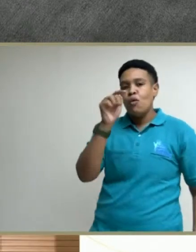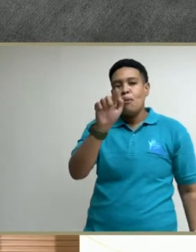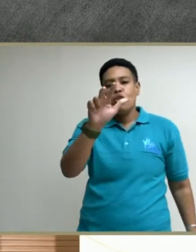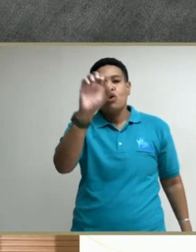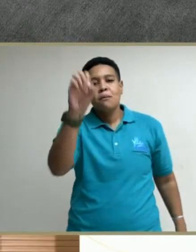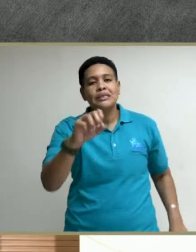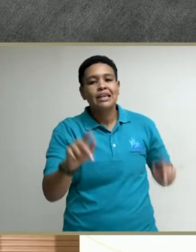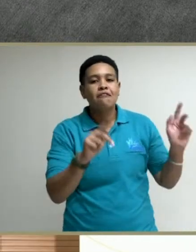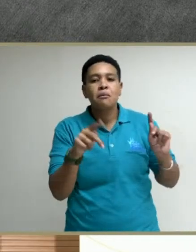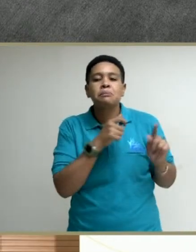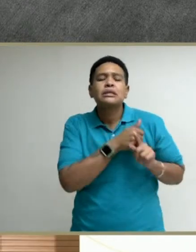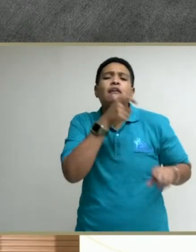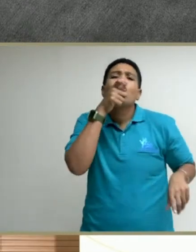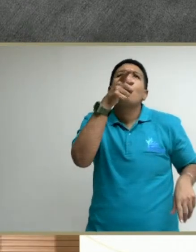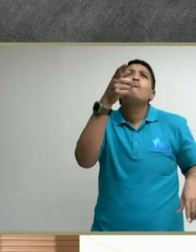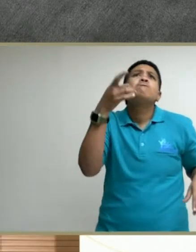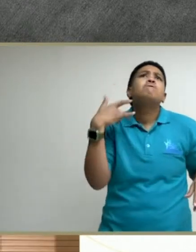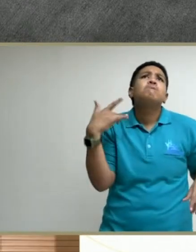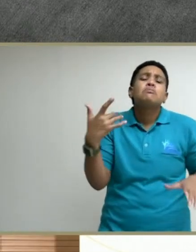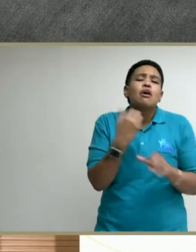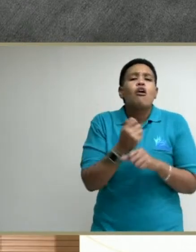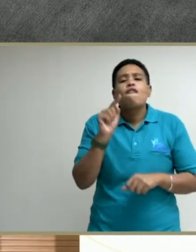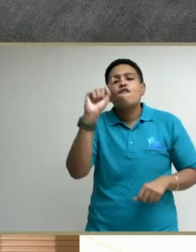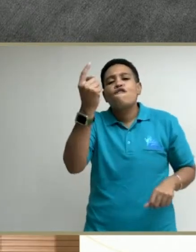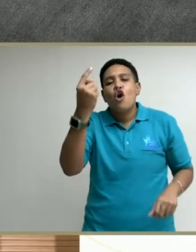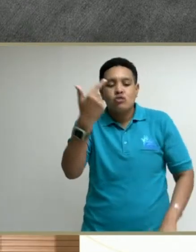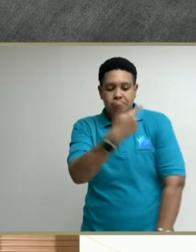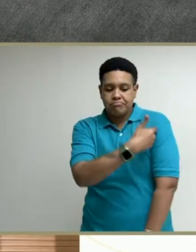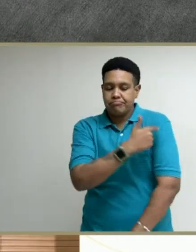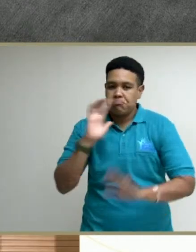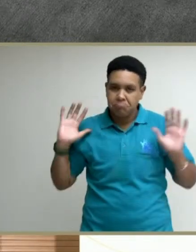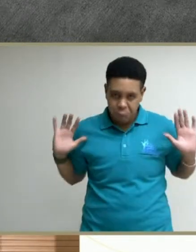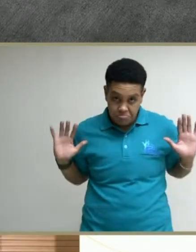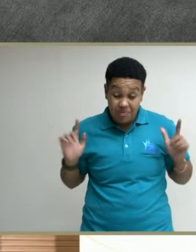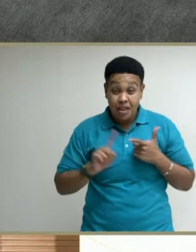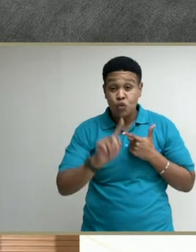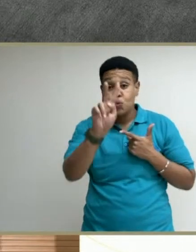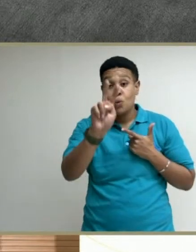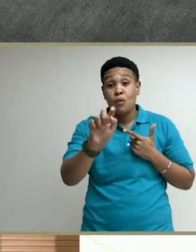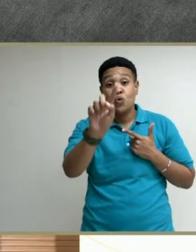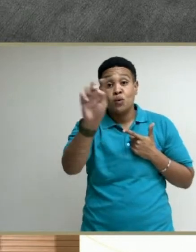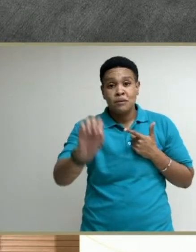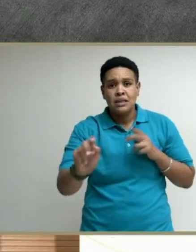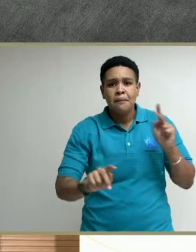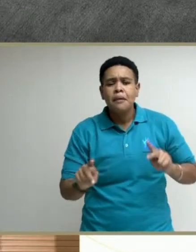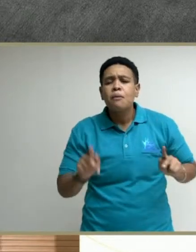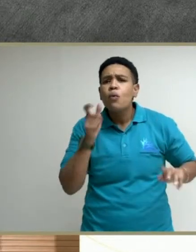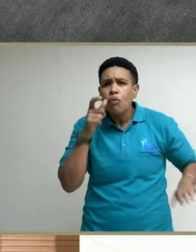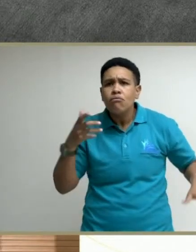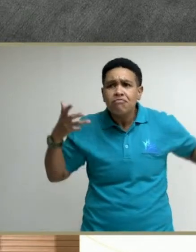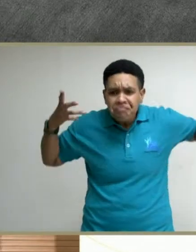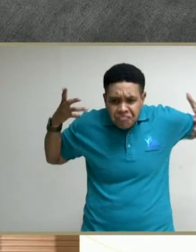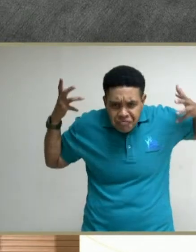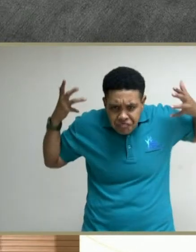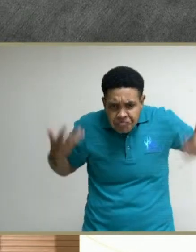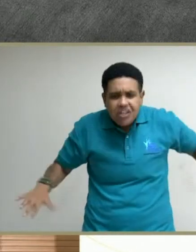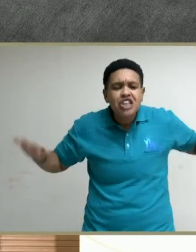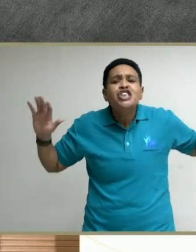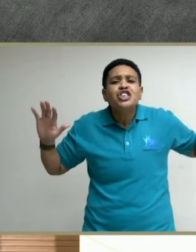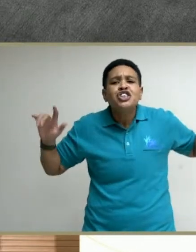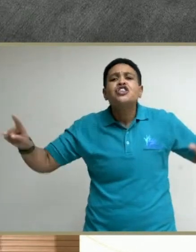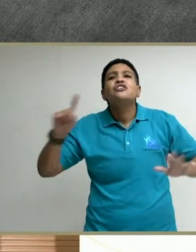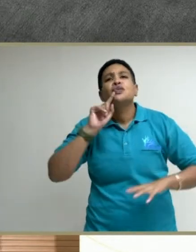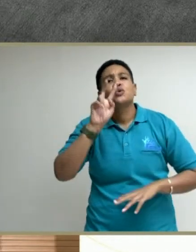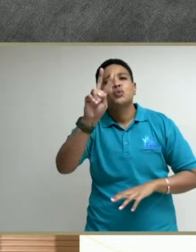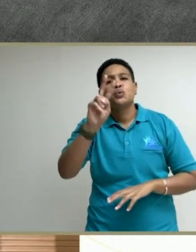14.3% of persons who would have gotten their first dose only, and 2.2% of persons who would have completed, that is, gotten